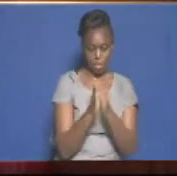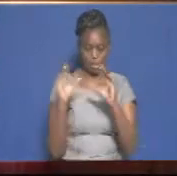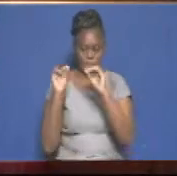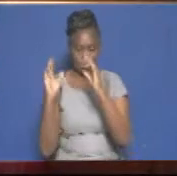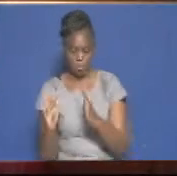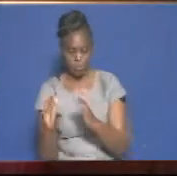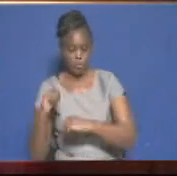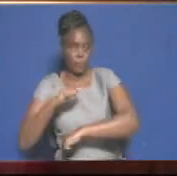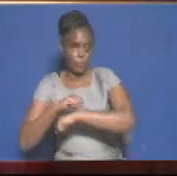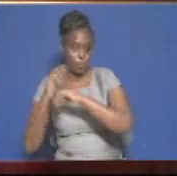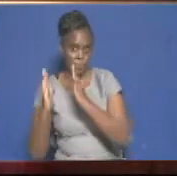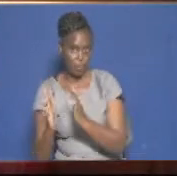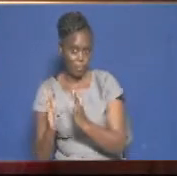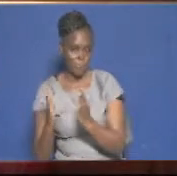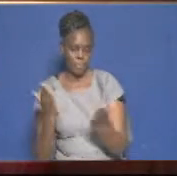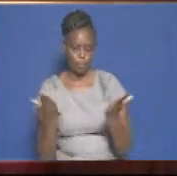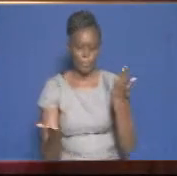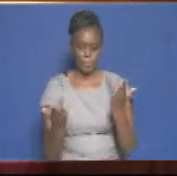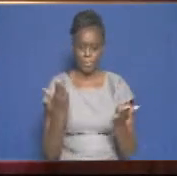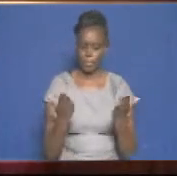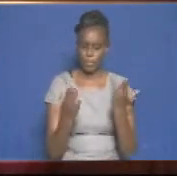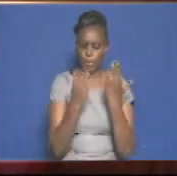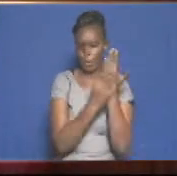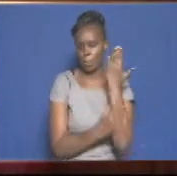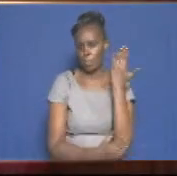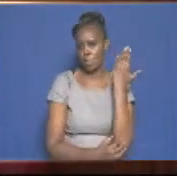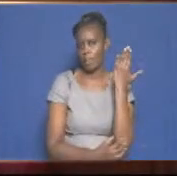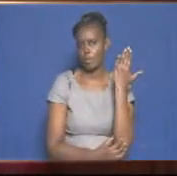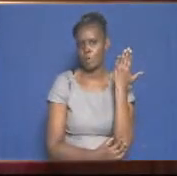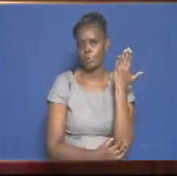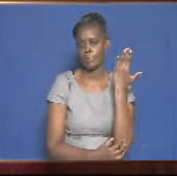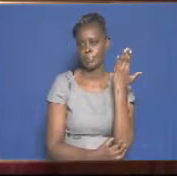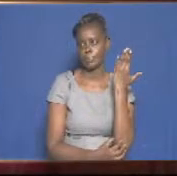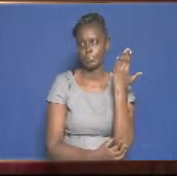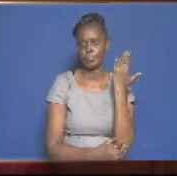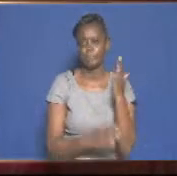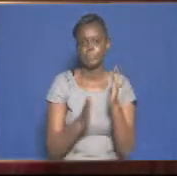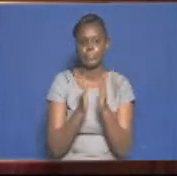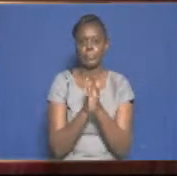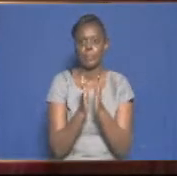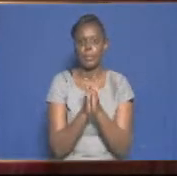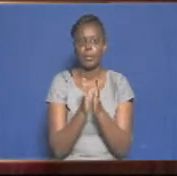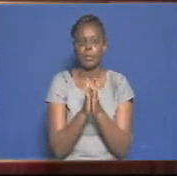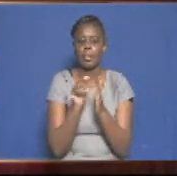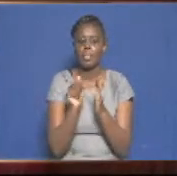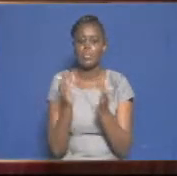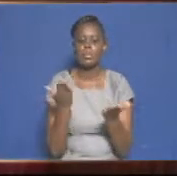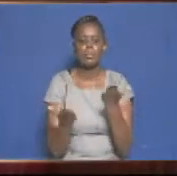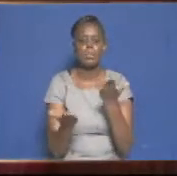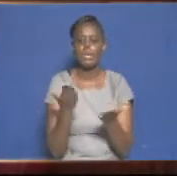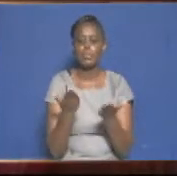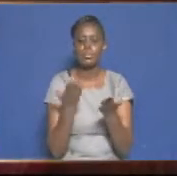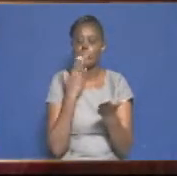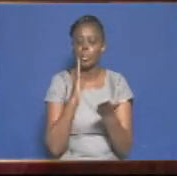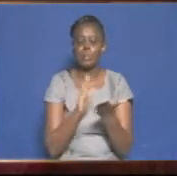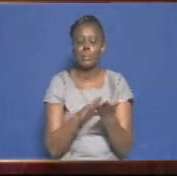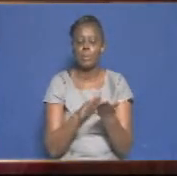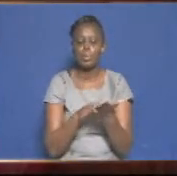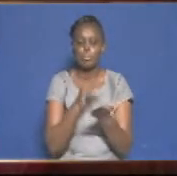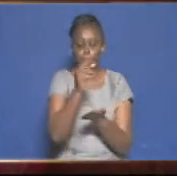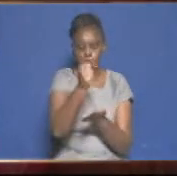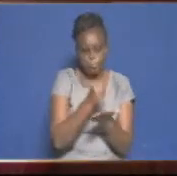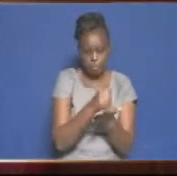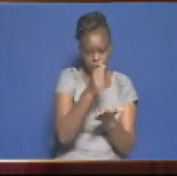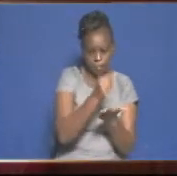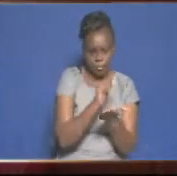is so poor, Mr. Speaker. And these estimates have suggested an employment of